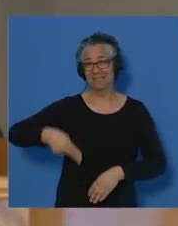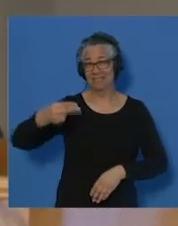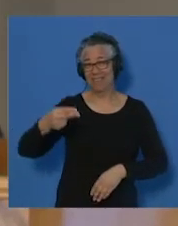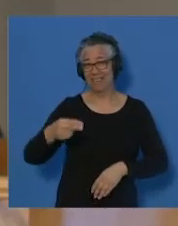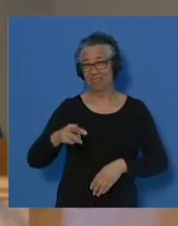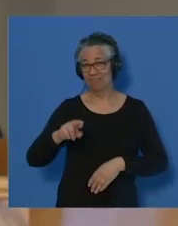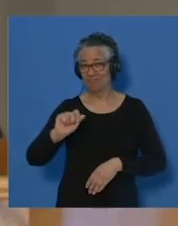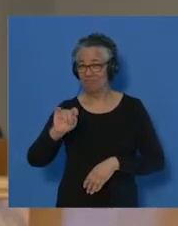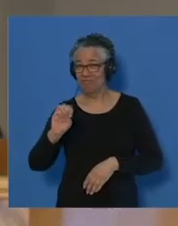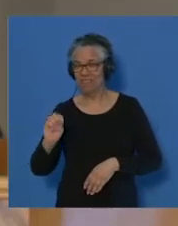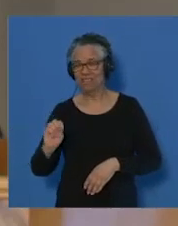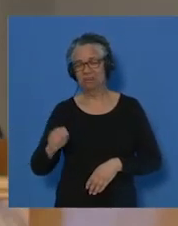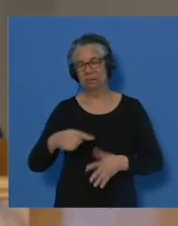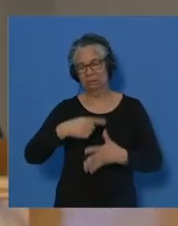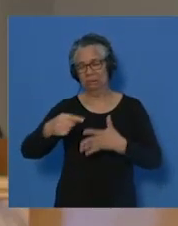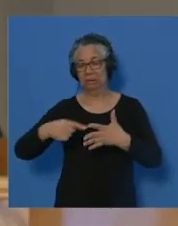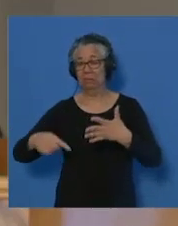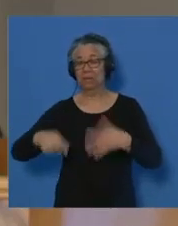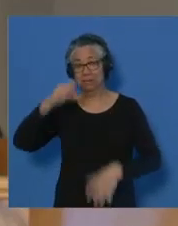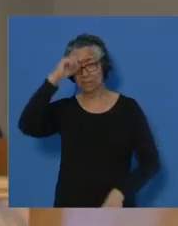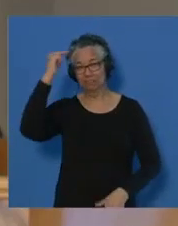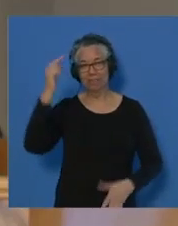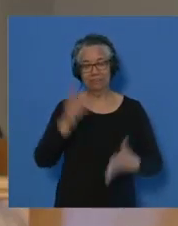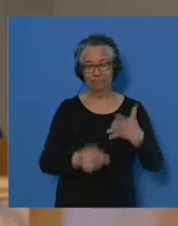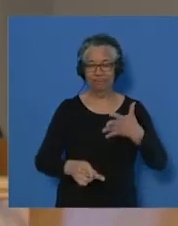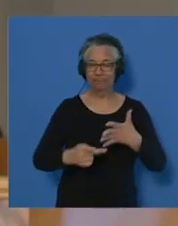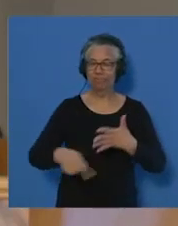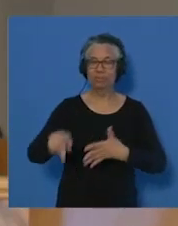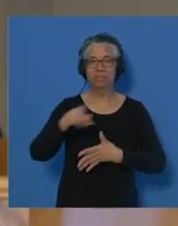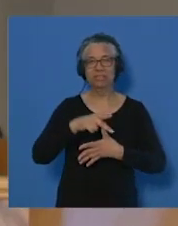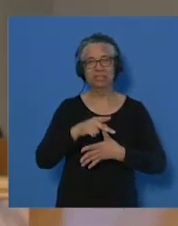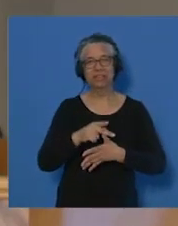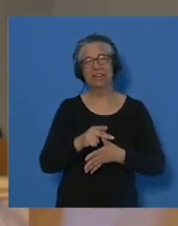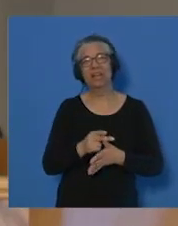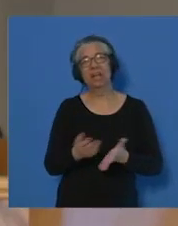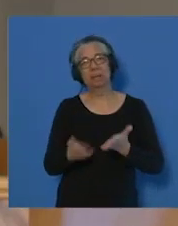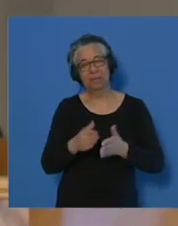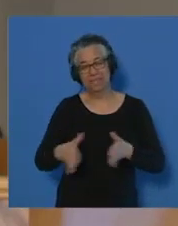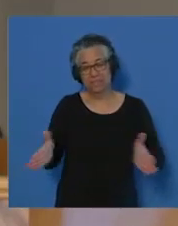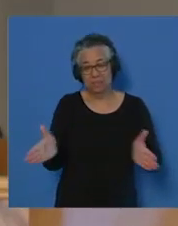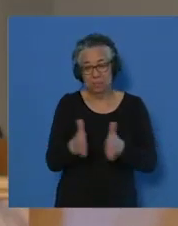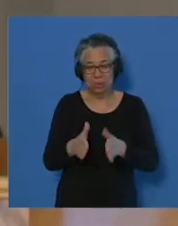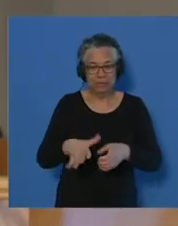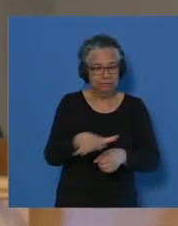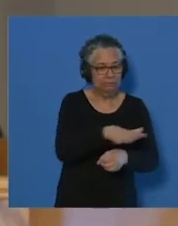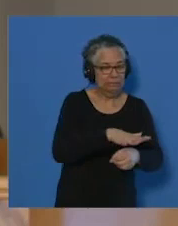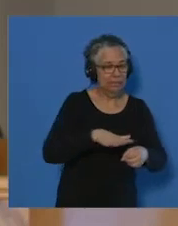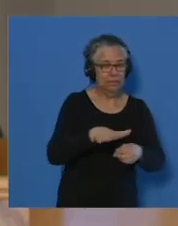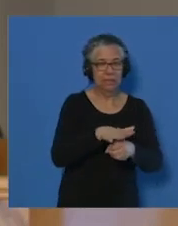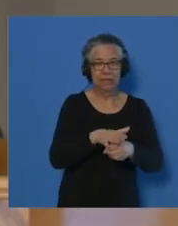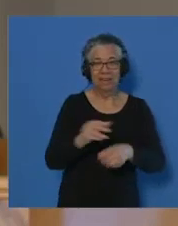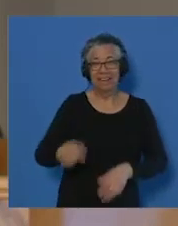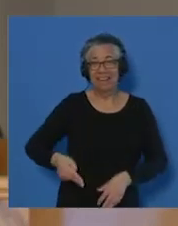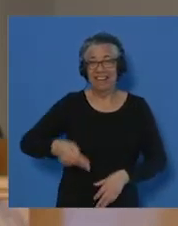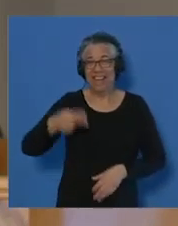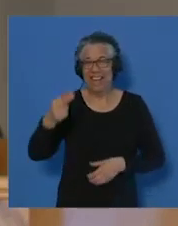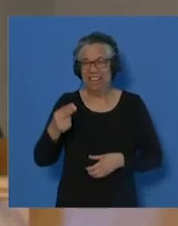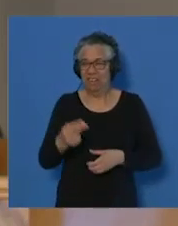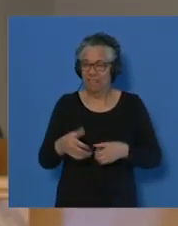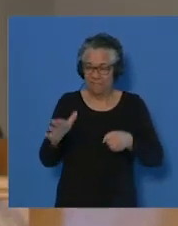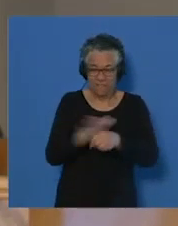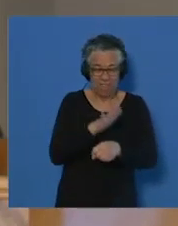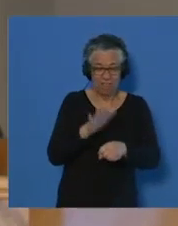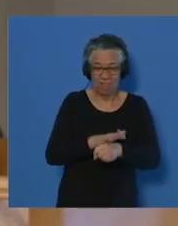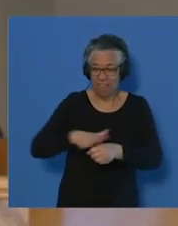Black population and a greater likelihood of living in smaller dwellings and higher densely populated areas.